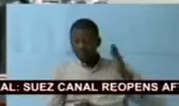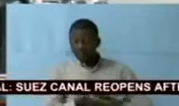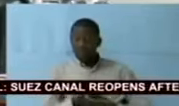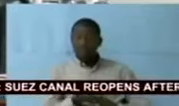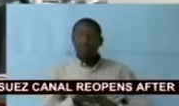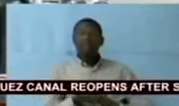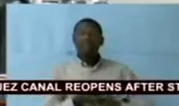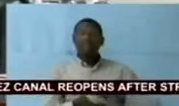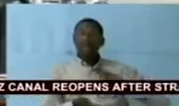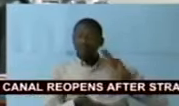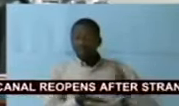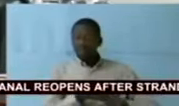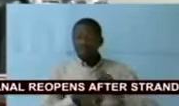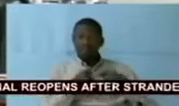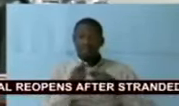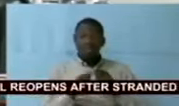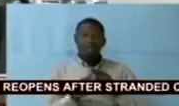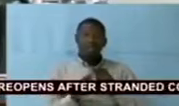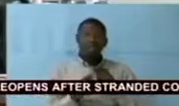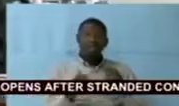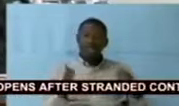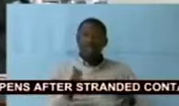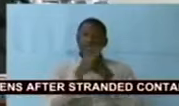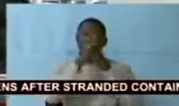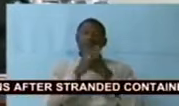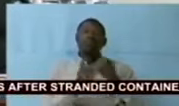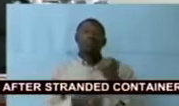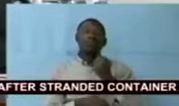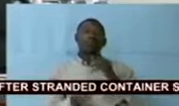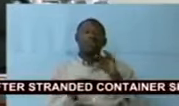team that conducted the accident.